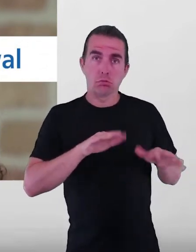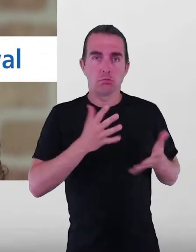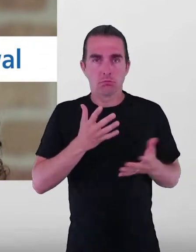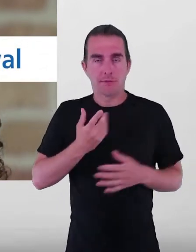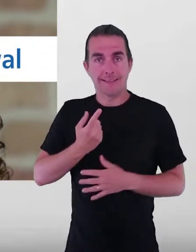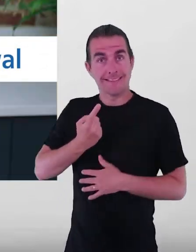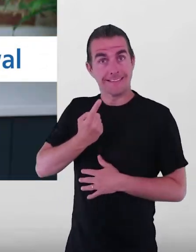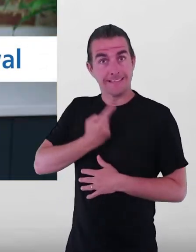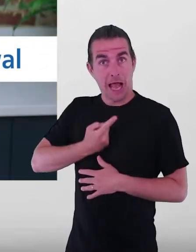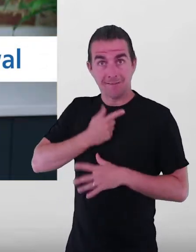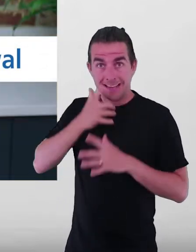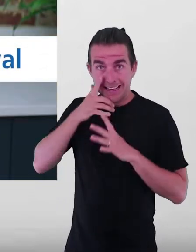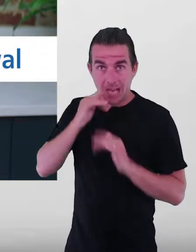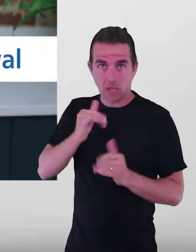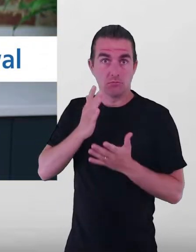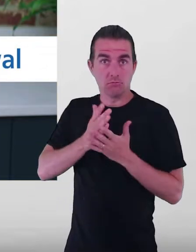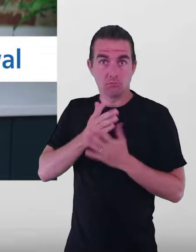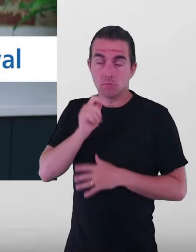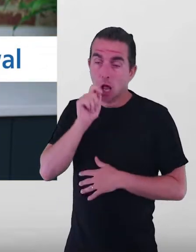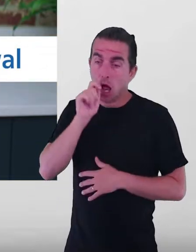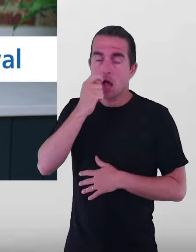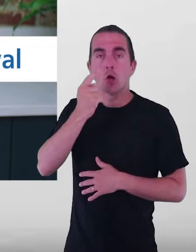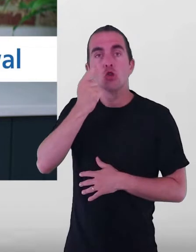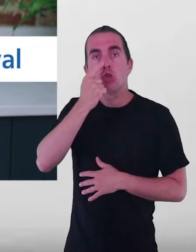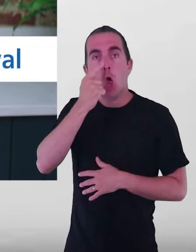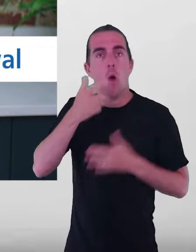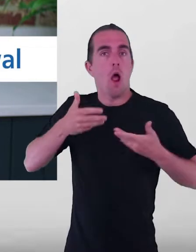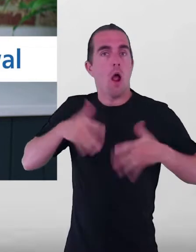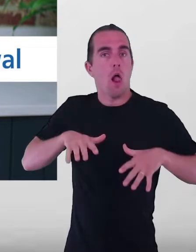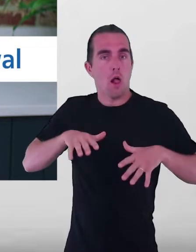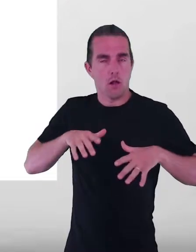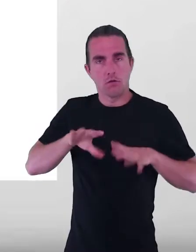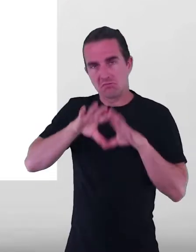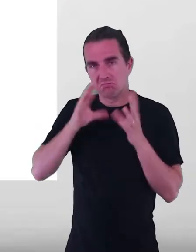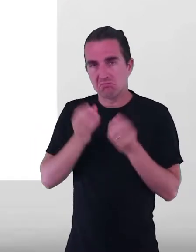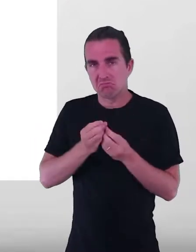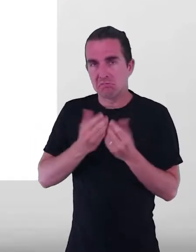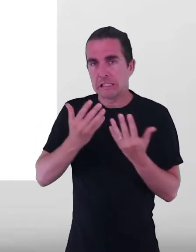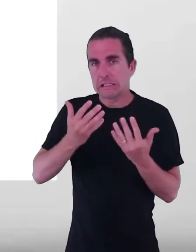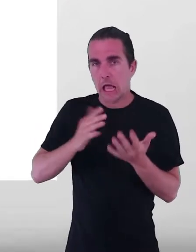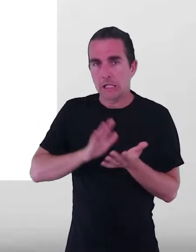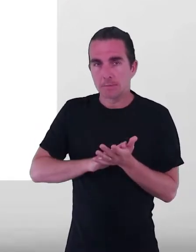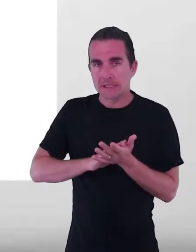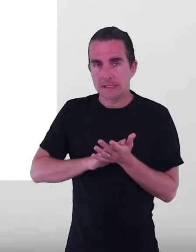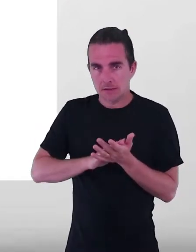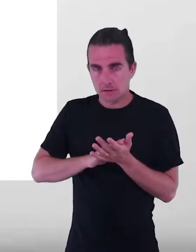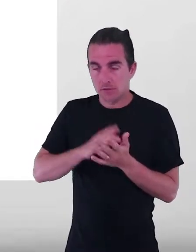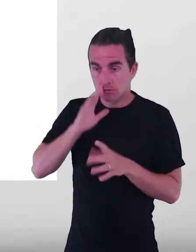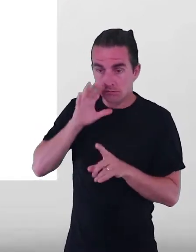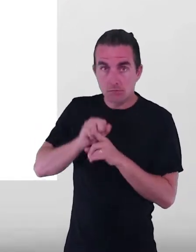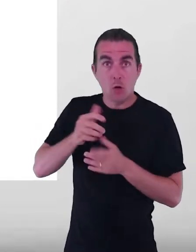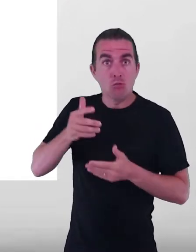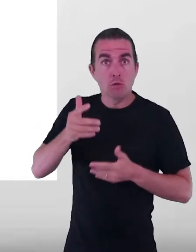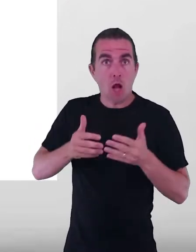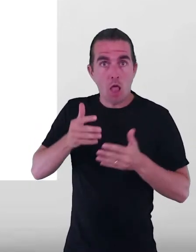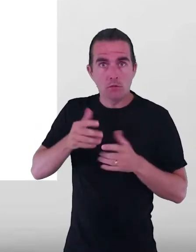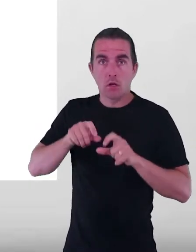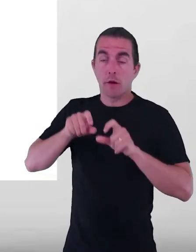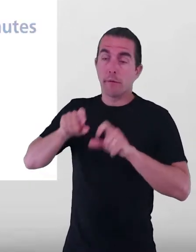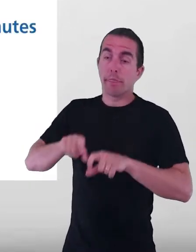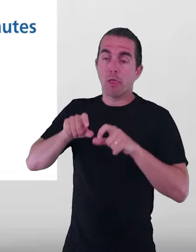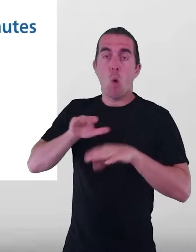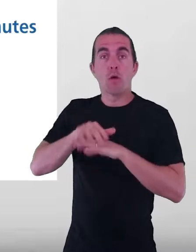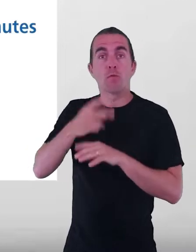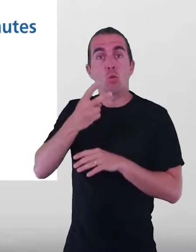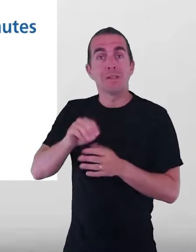the virus. This self-test kit is a swab for the nose only. The test takes 10 minutes to give a result. Do not